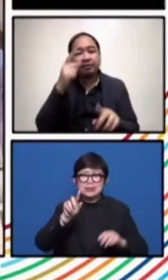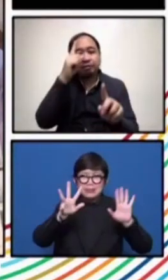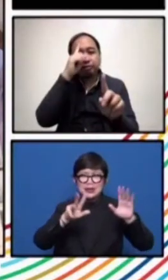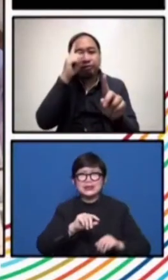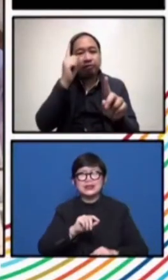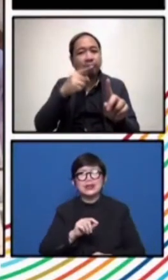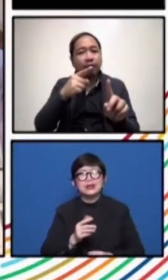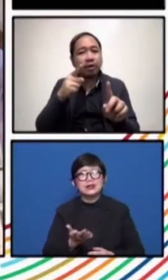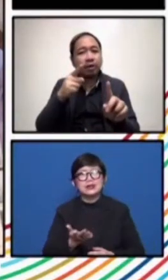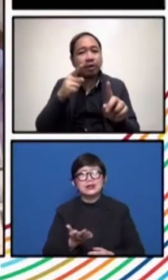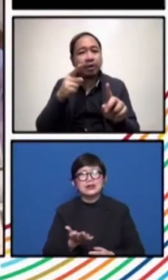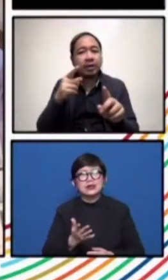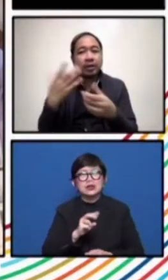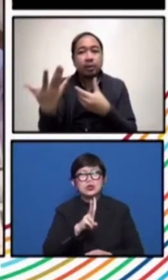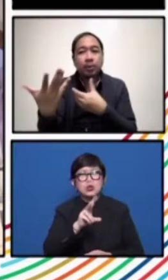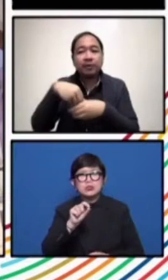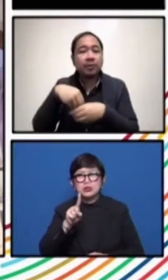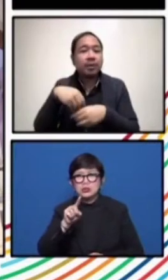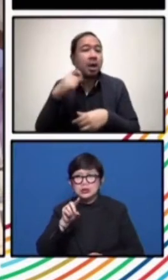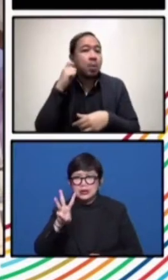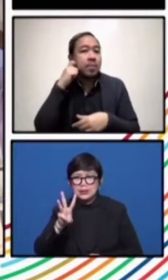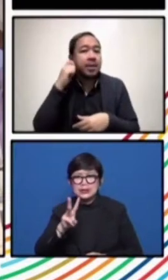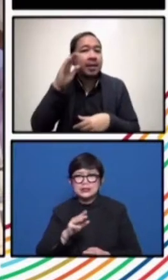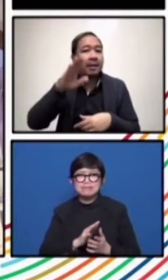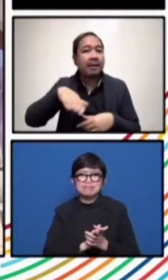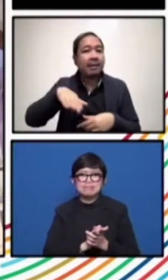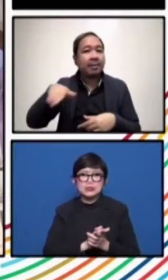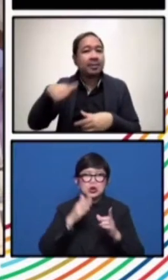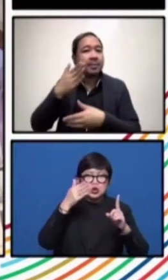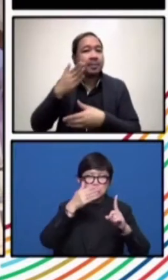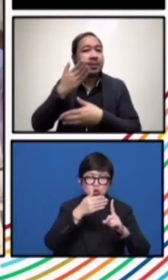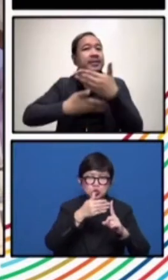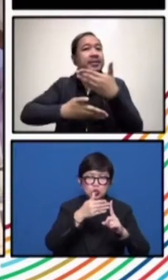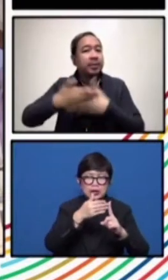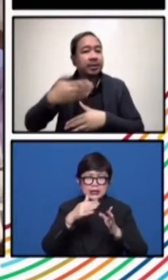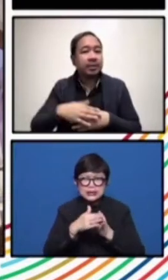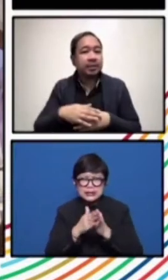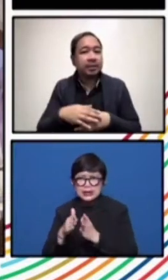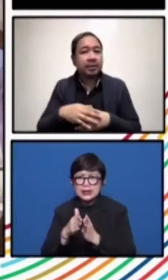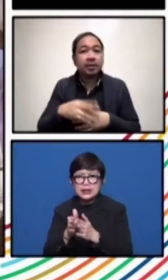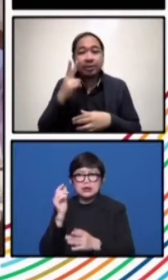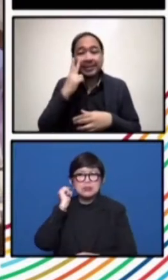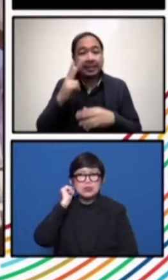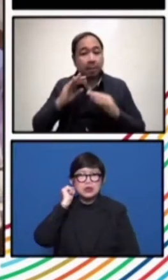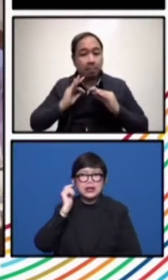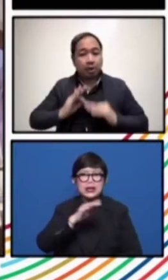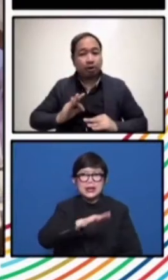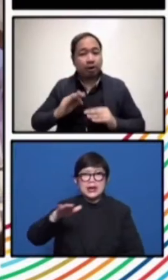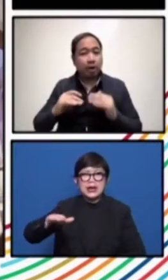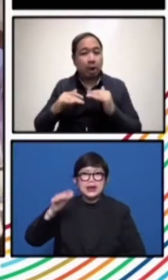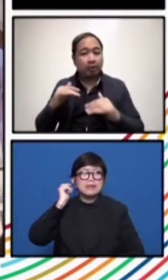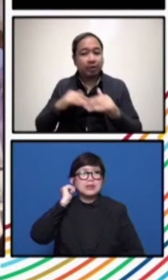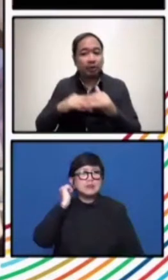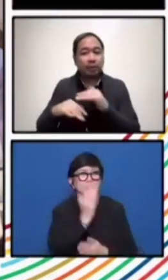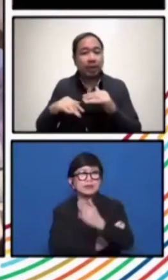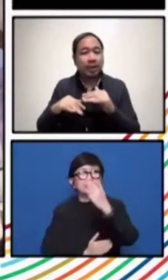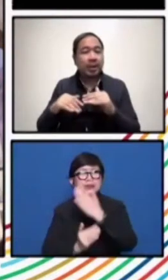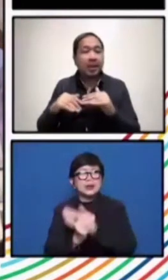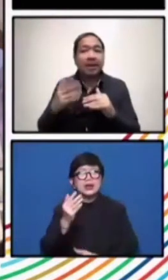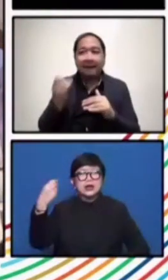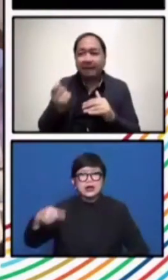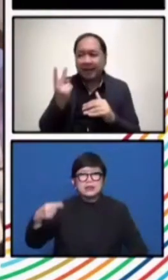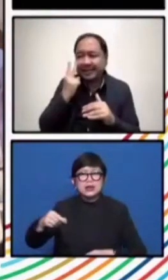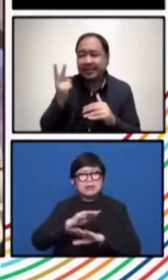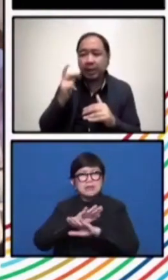resistivity the the ministry of food man Affair has identifiable man and girl with disability well as one a vulnerable